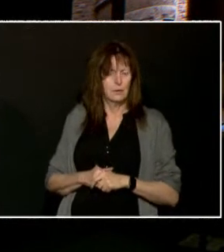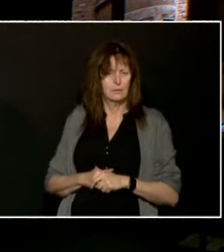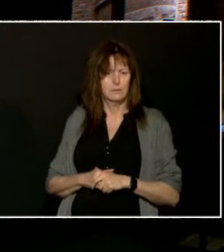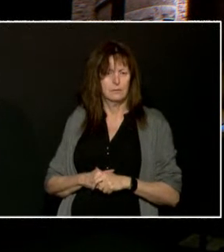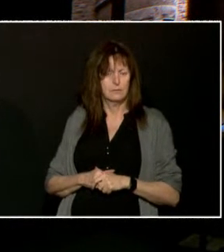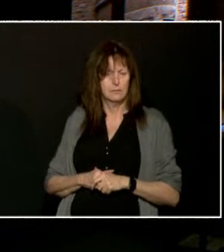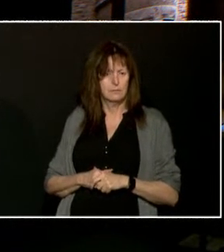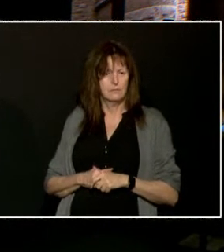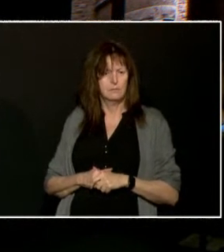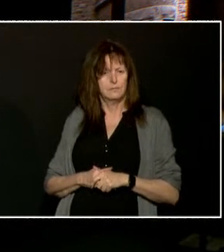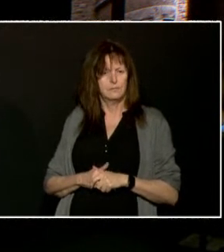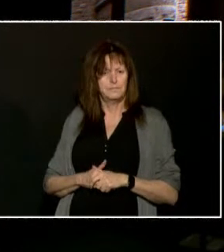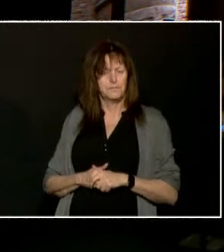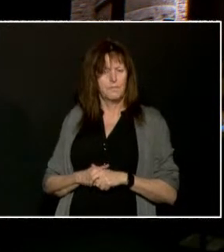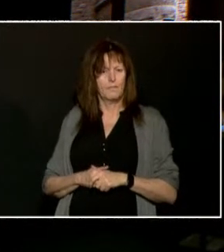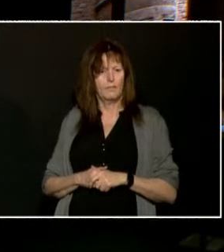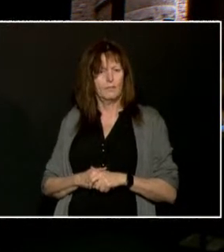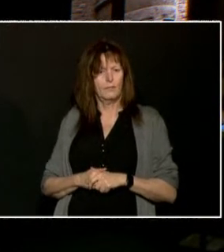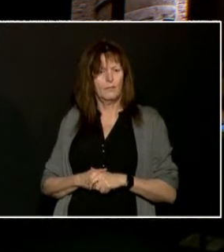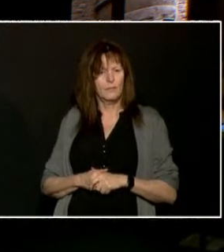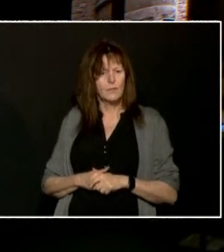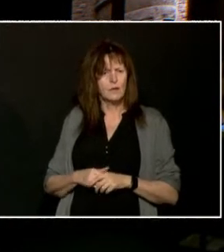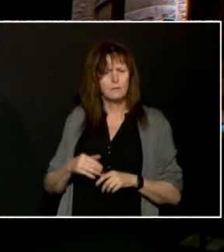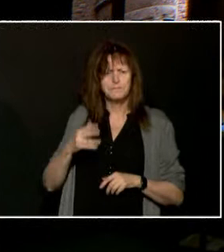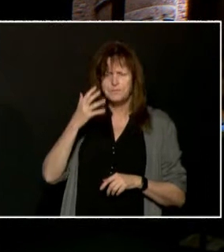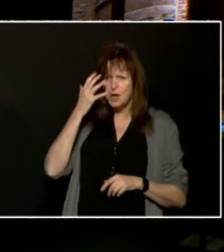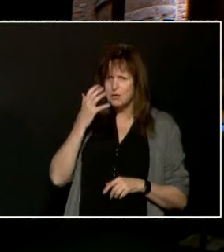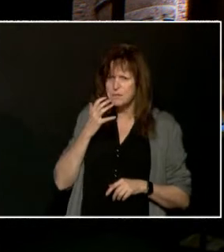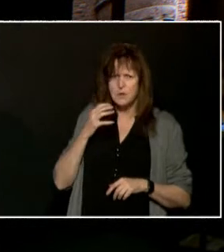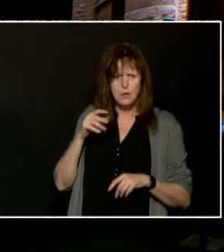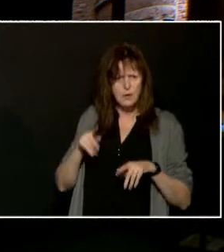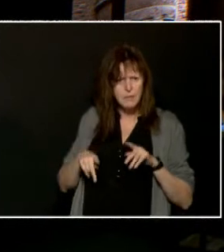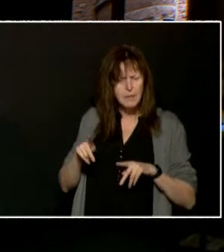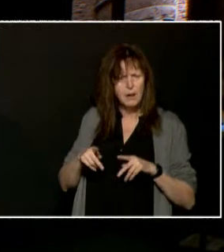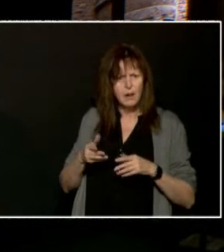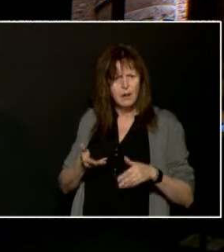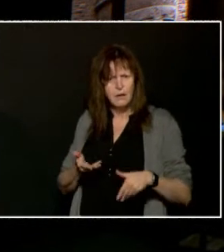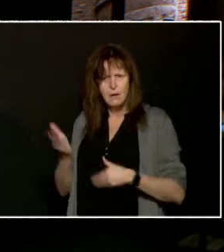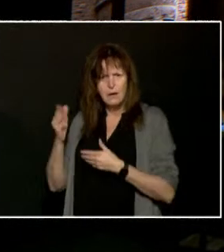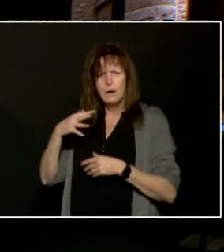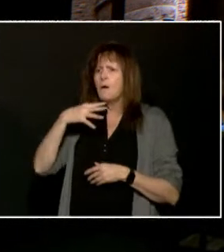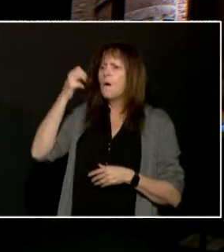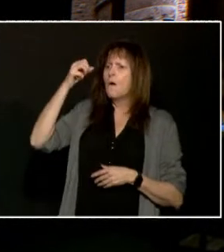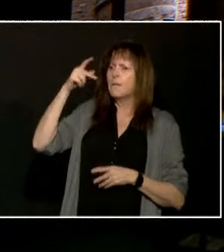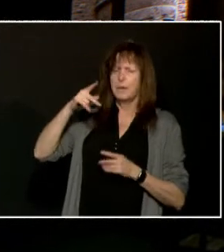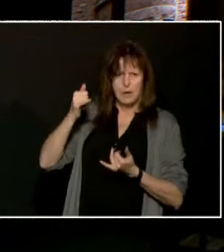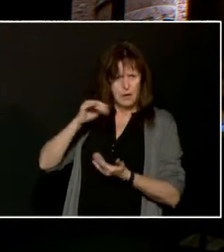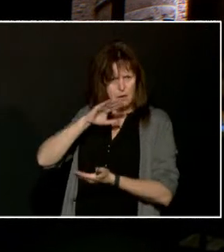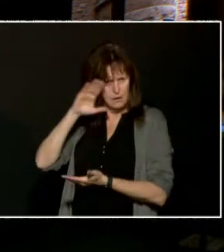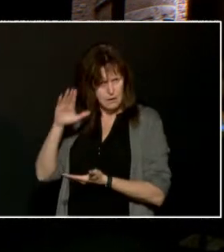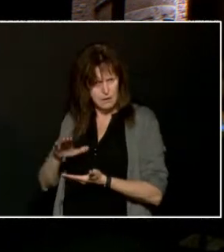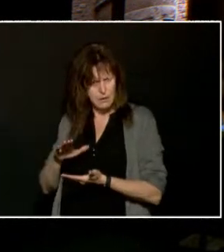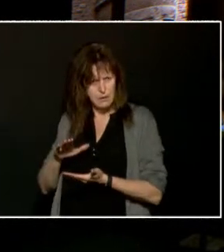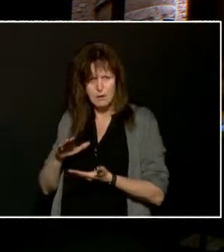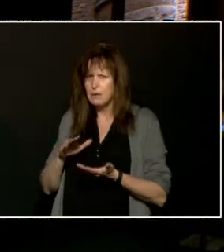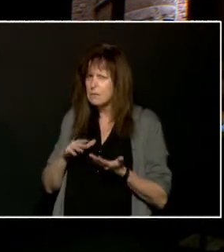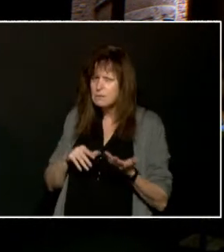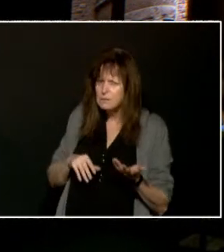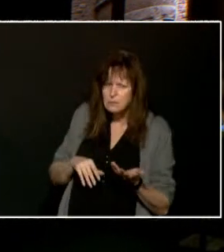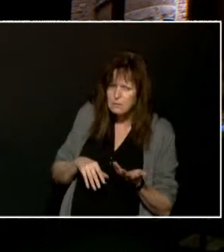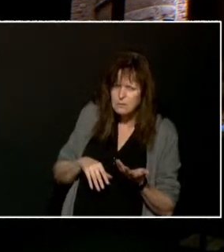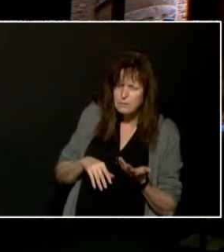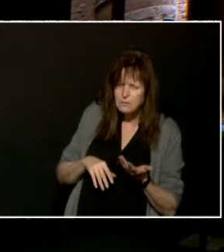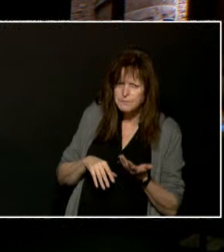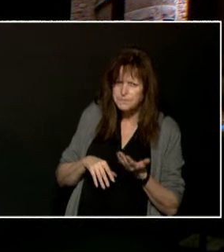hospitalizations for older age groups, does that then imply that if we do